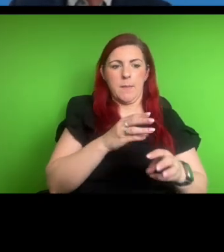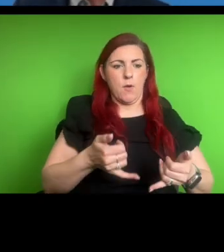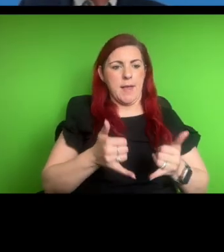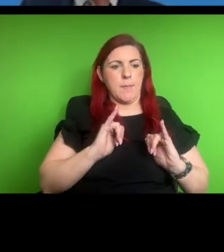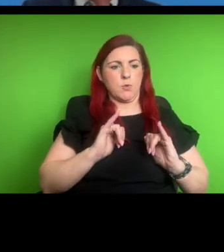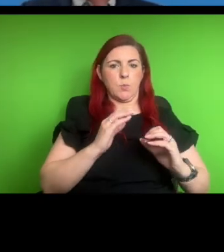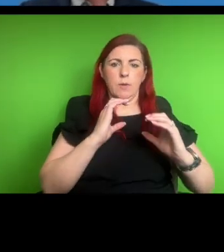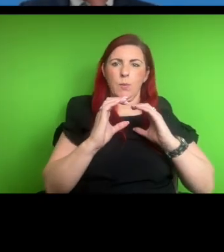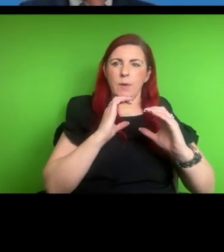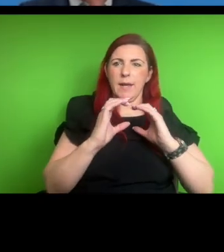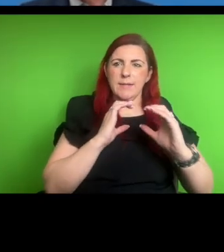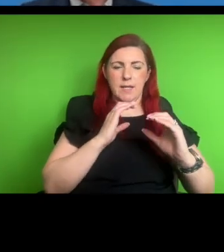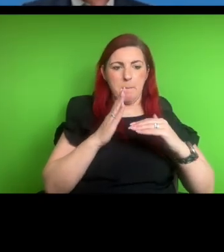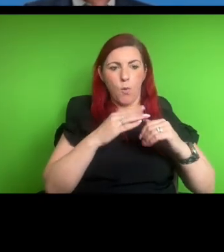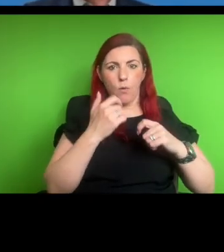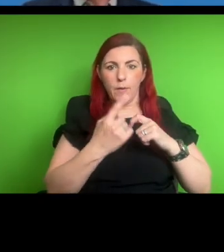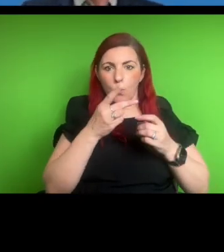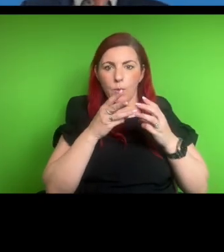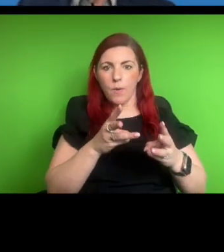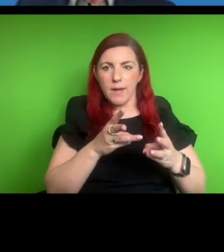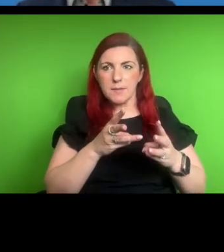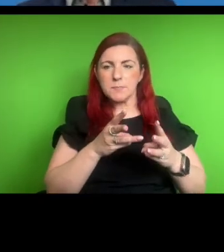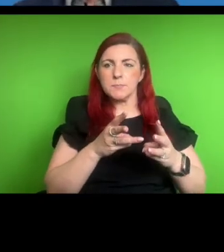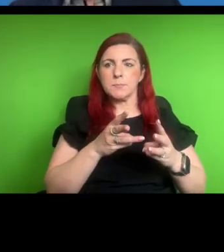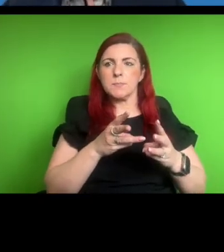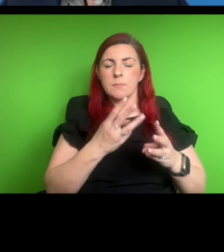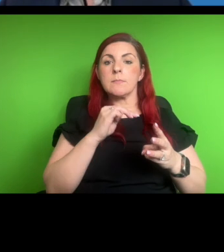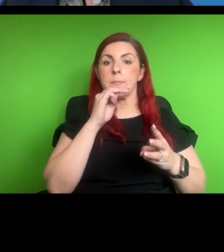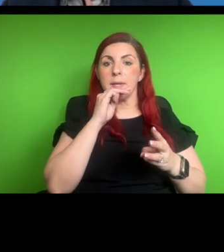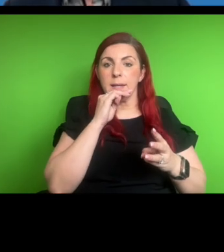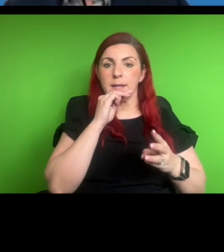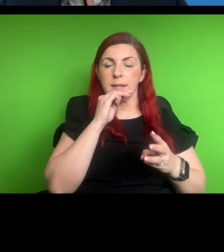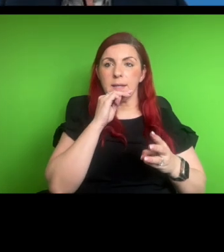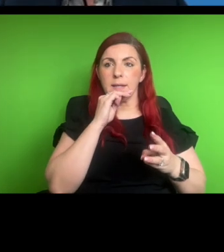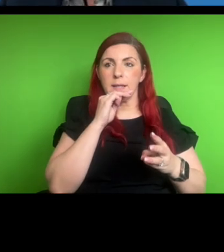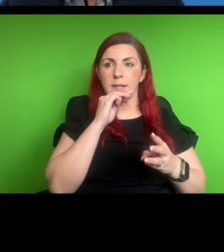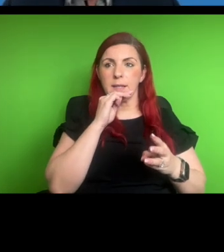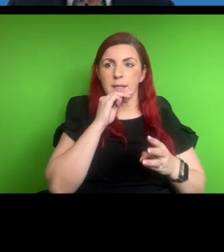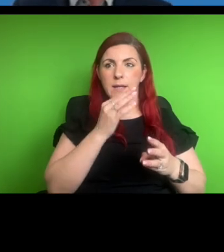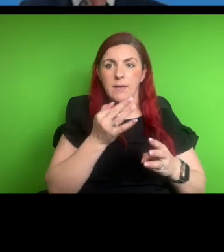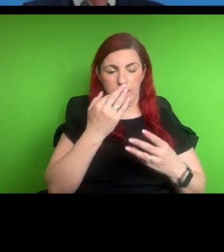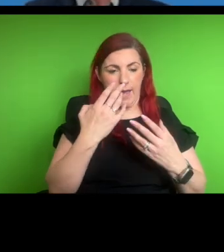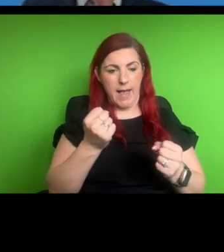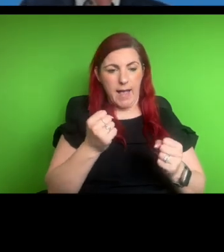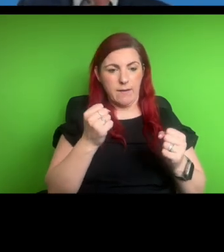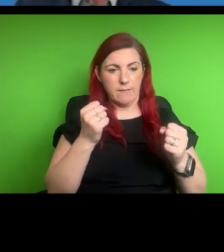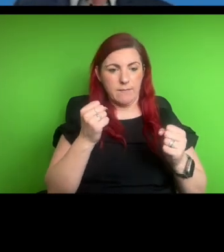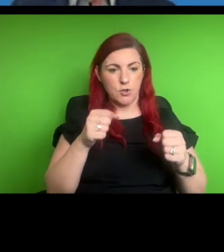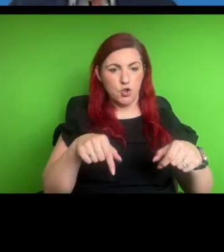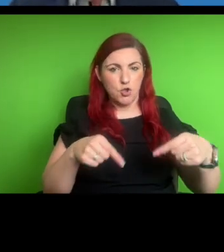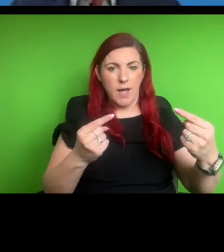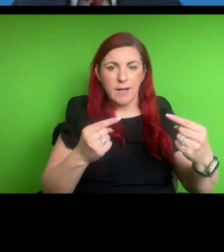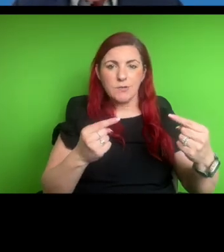way, so that if they have a difficulty communicating over the phone, for example, that they're able to transact with